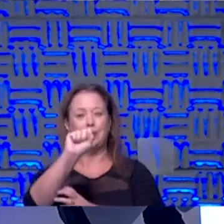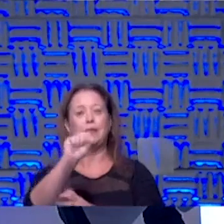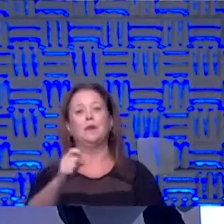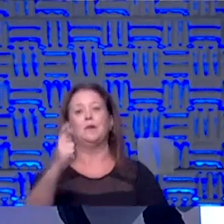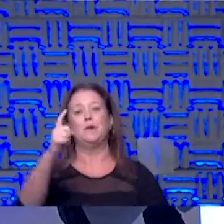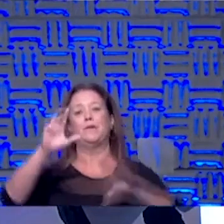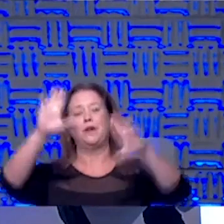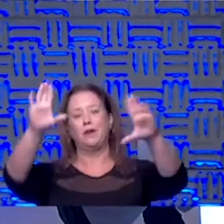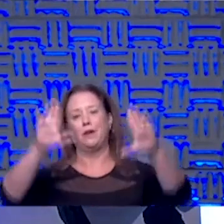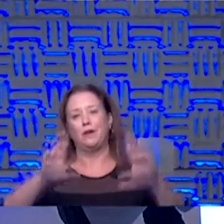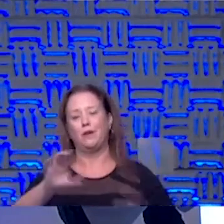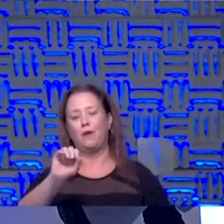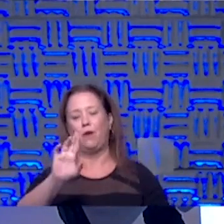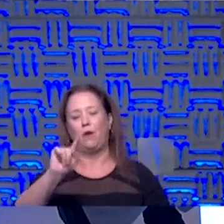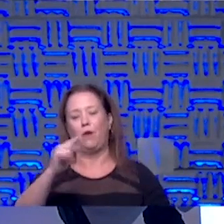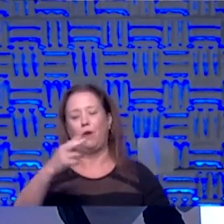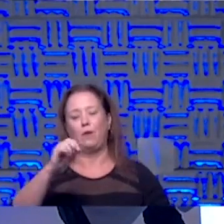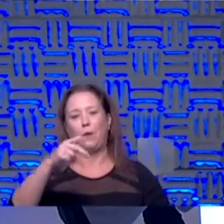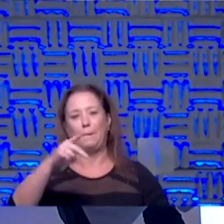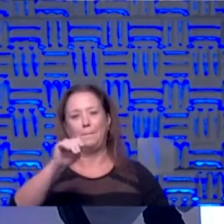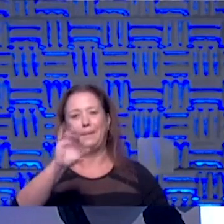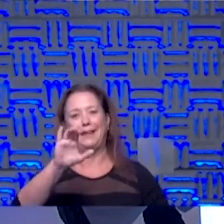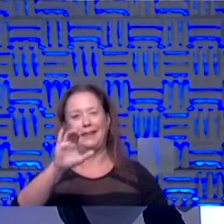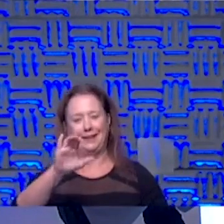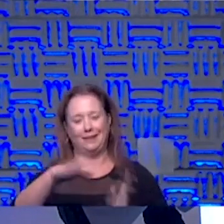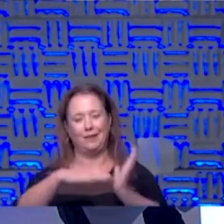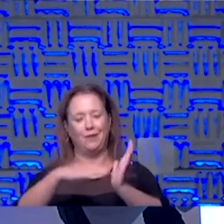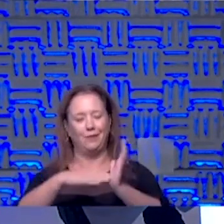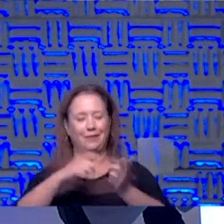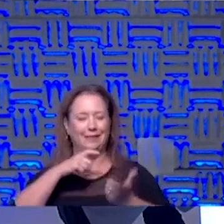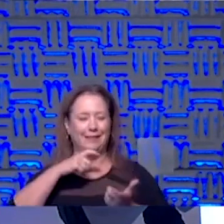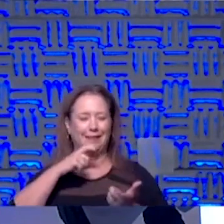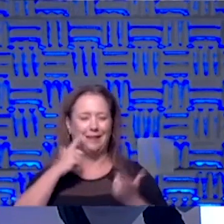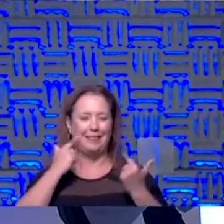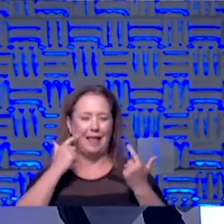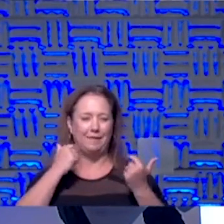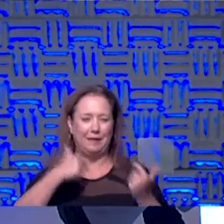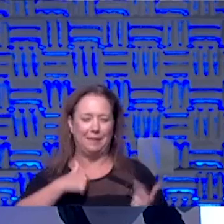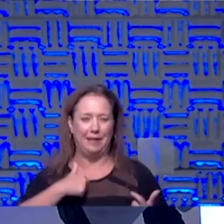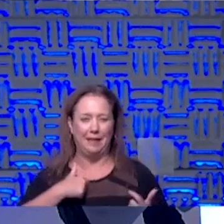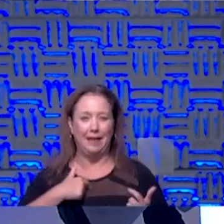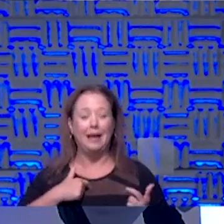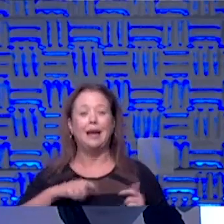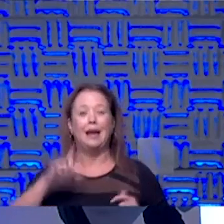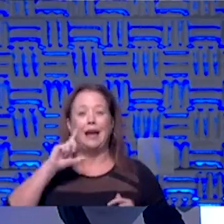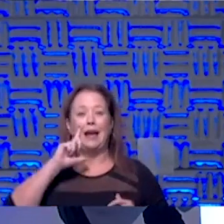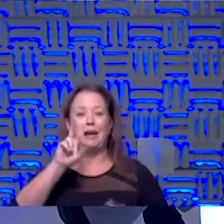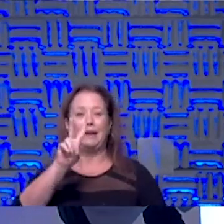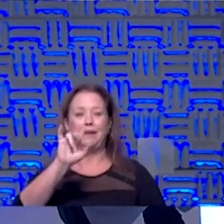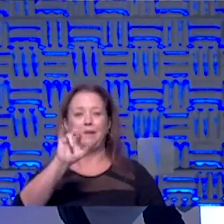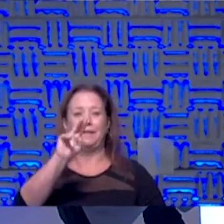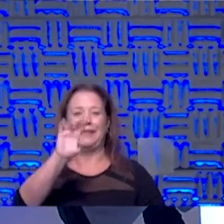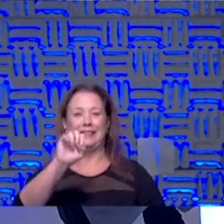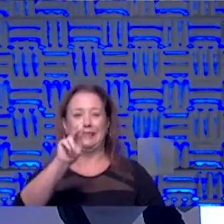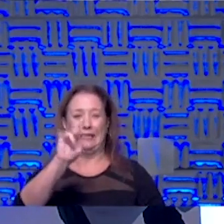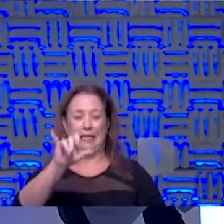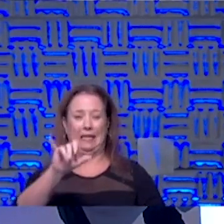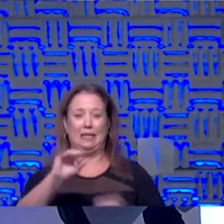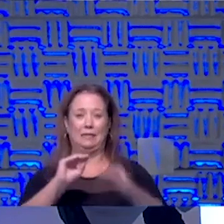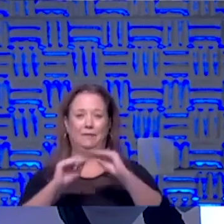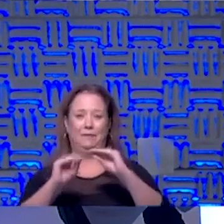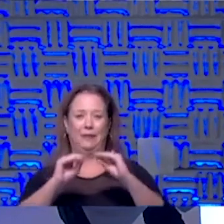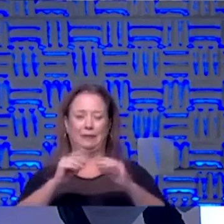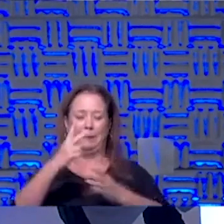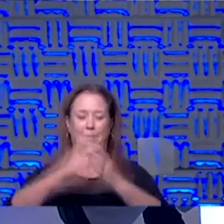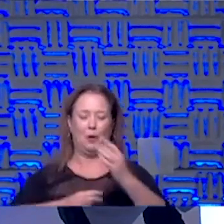our outstanding orthopedic surgeons who's laughing at me. I'm sitting here today being able to raise my arms because of Vince Key, who's repaired both of my shoulders